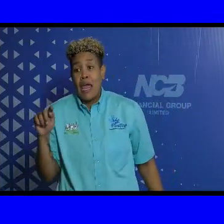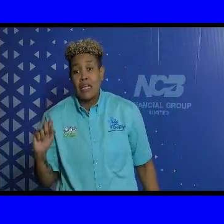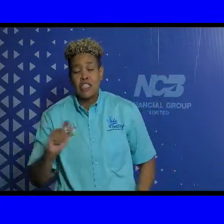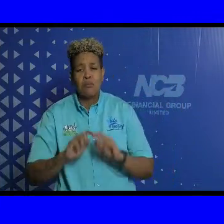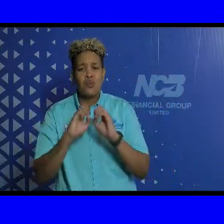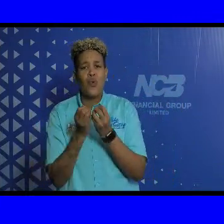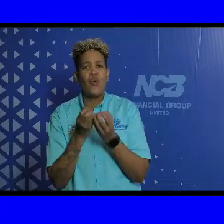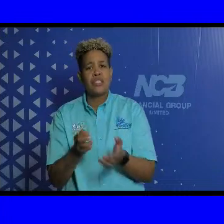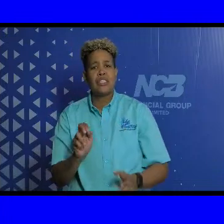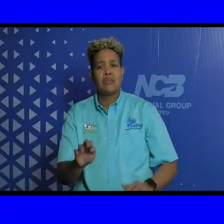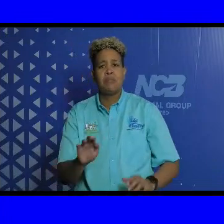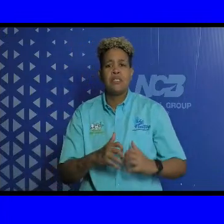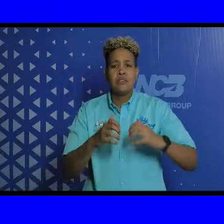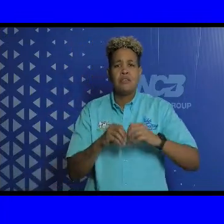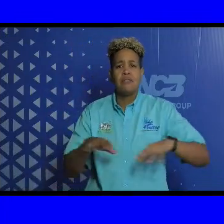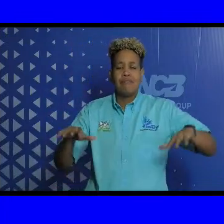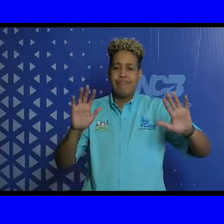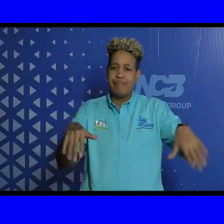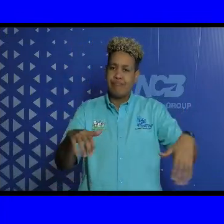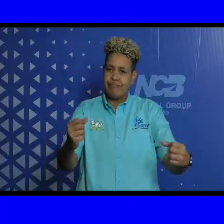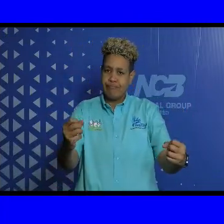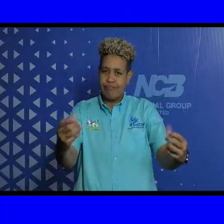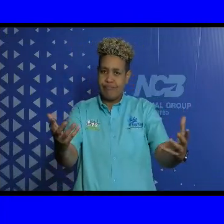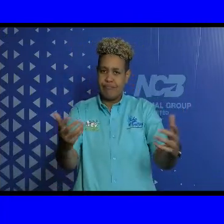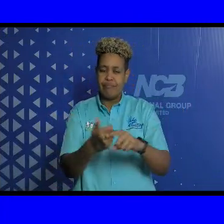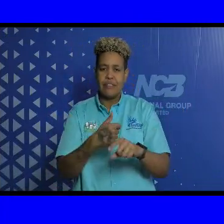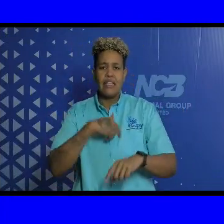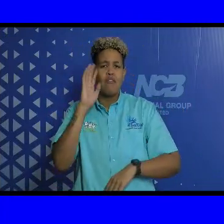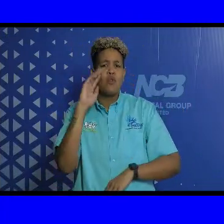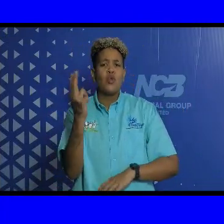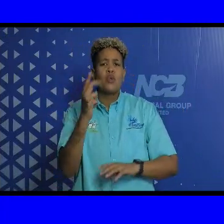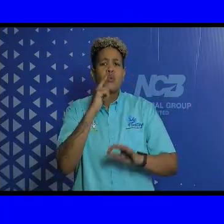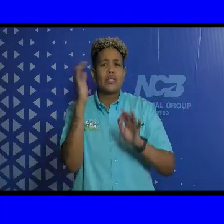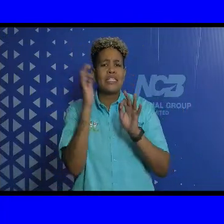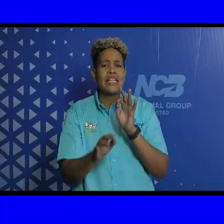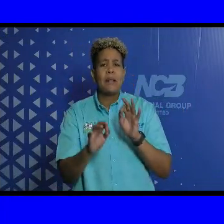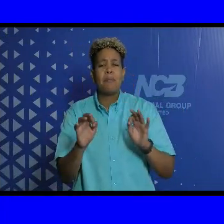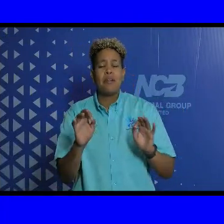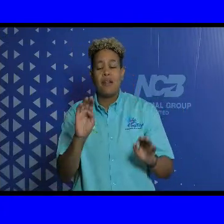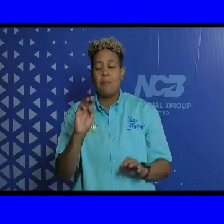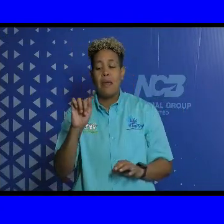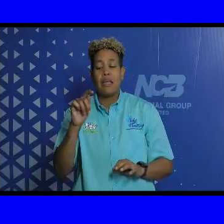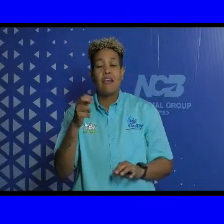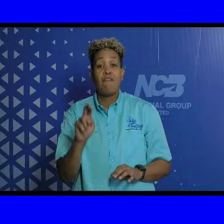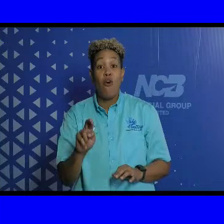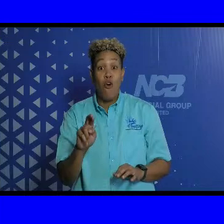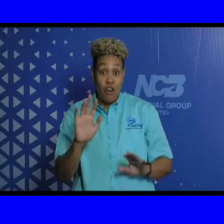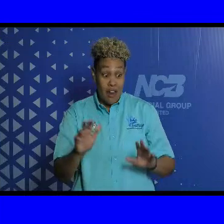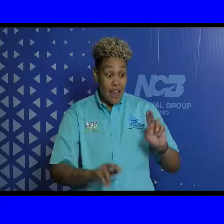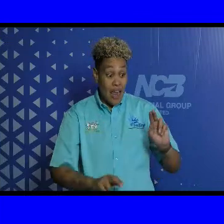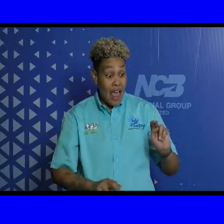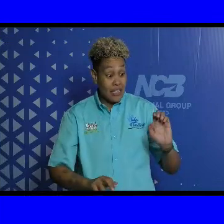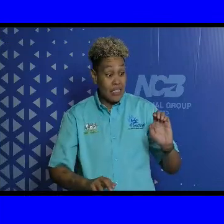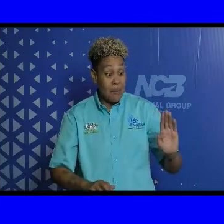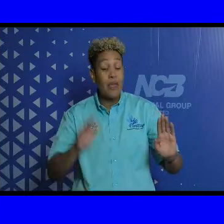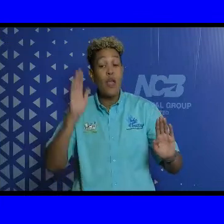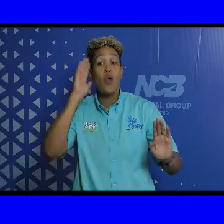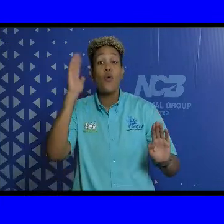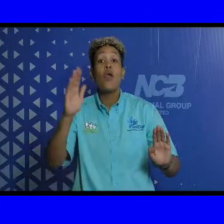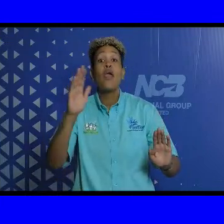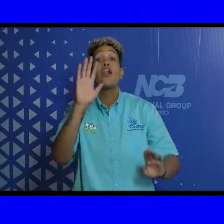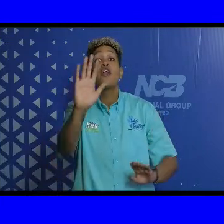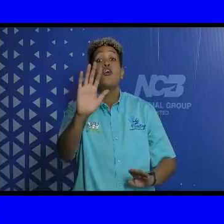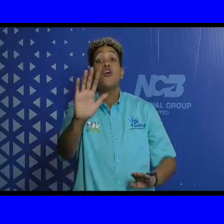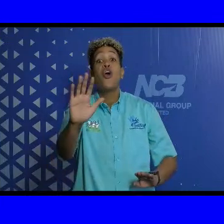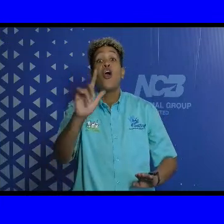organization. So, I'm going to use a very simple metaphor. NCB will be your